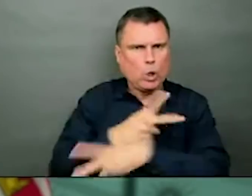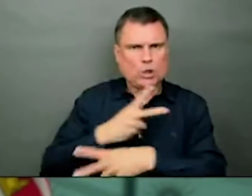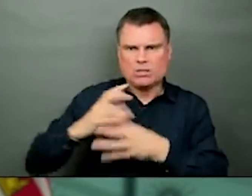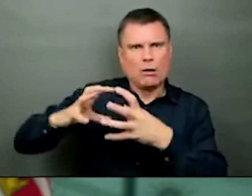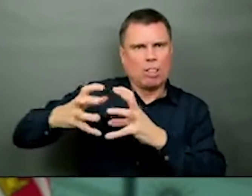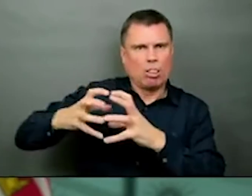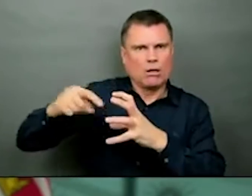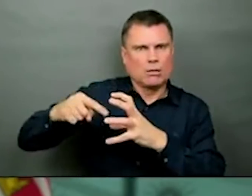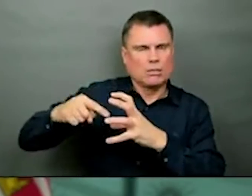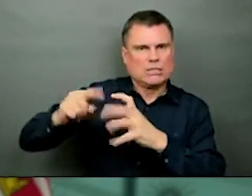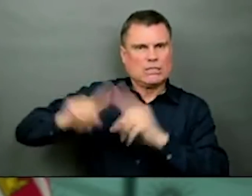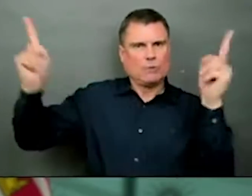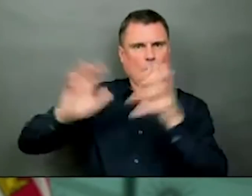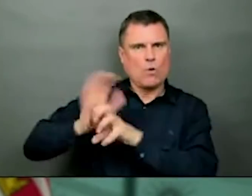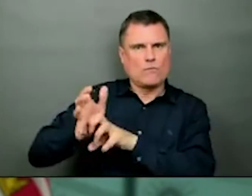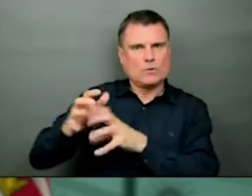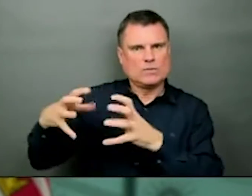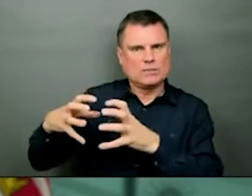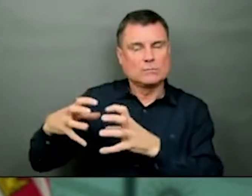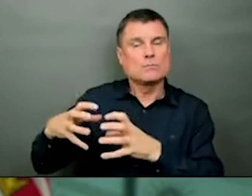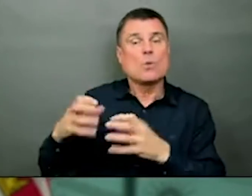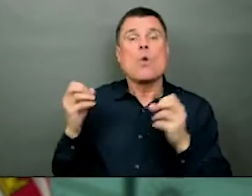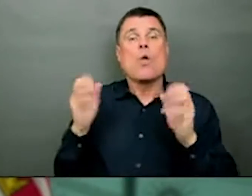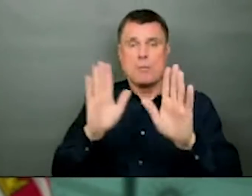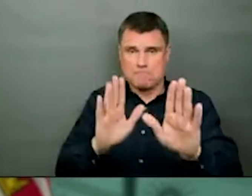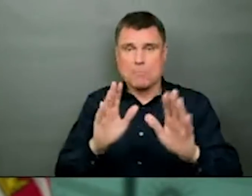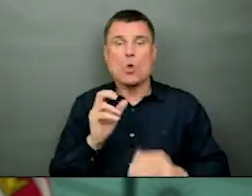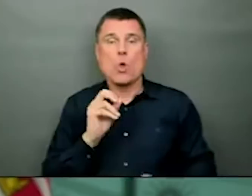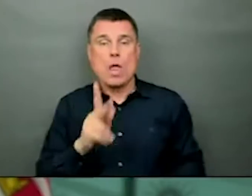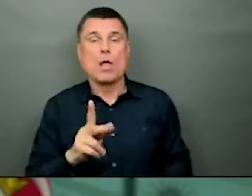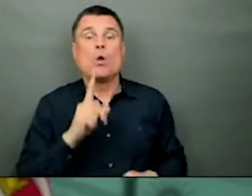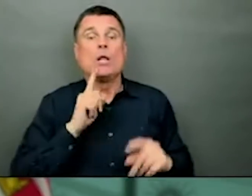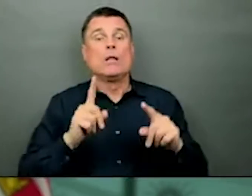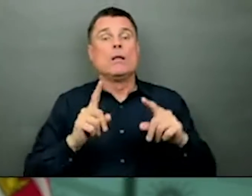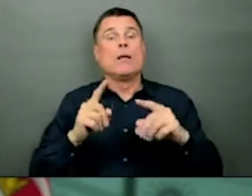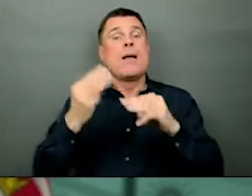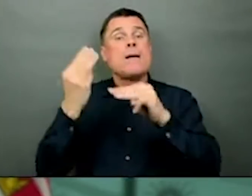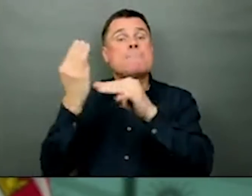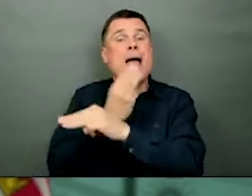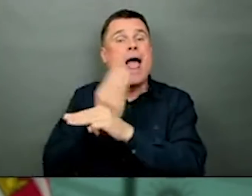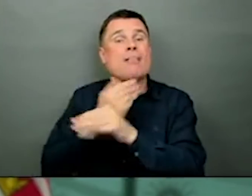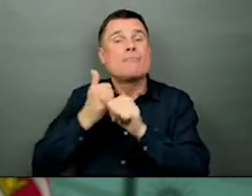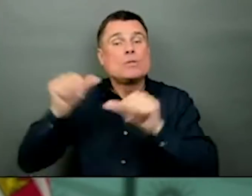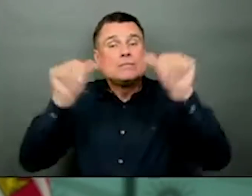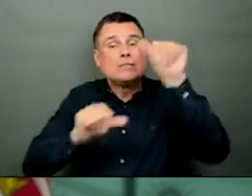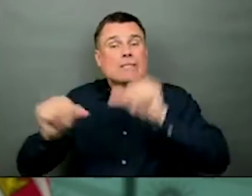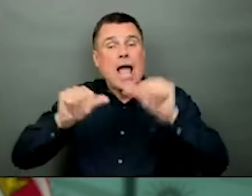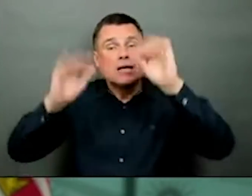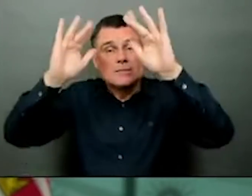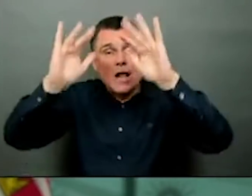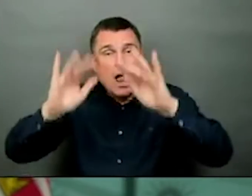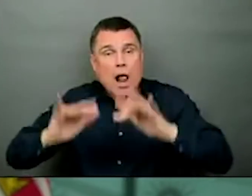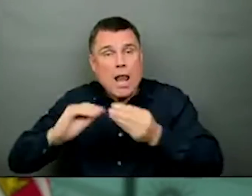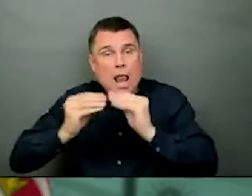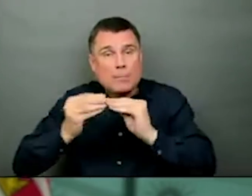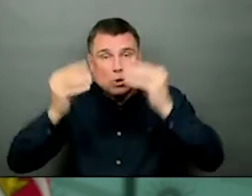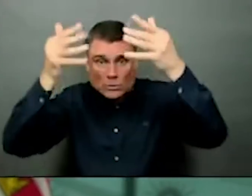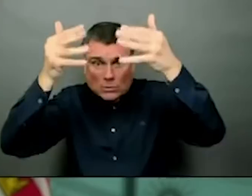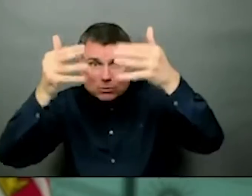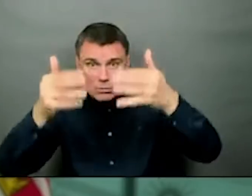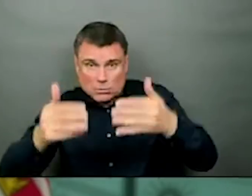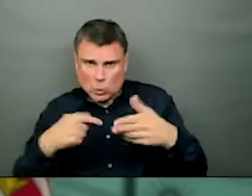models are exactly that. They're mathematical models, and they take the parameters that we are seeing with these new variants and then give us